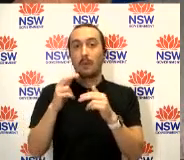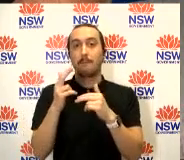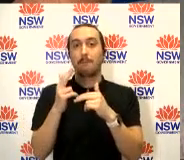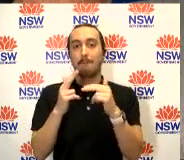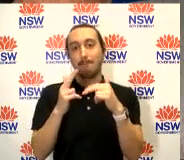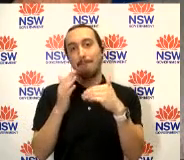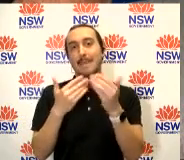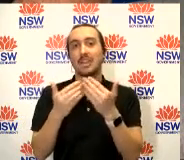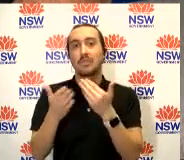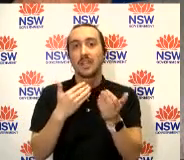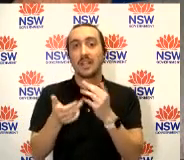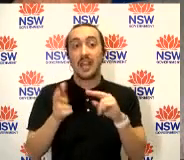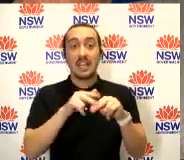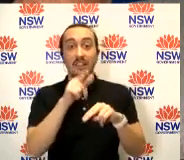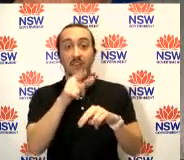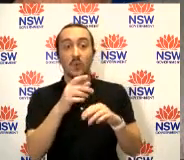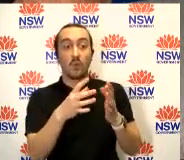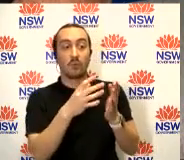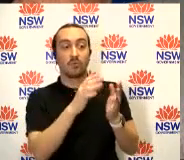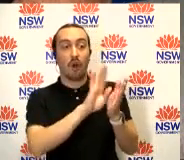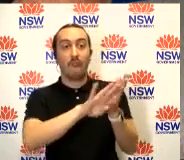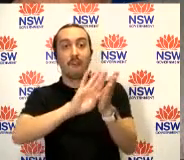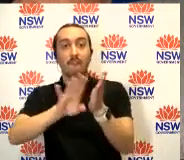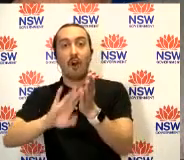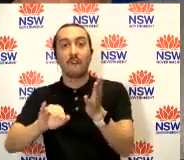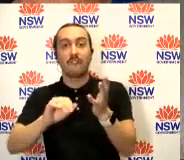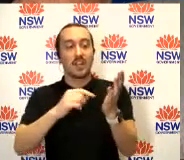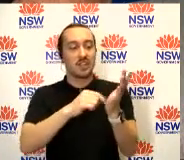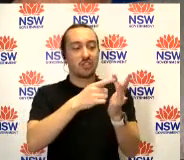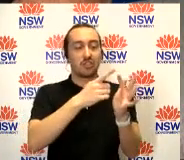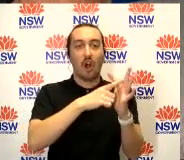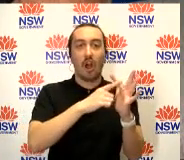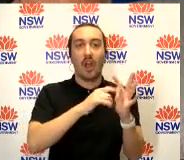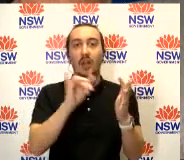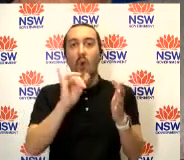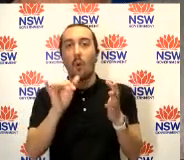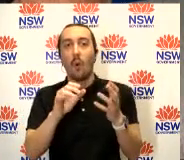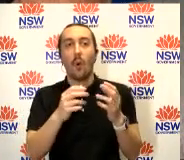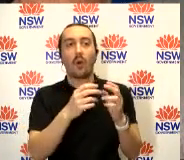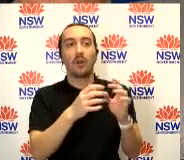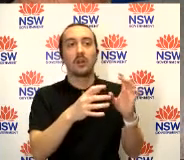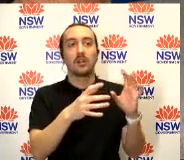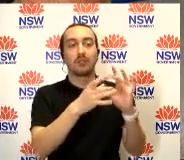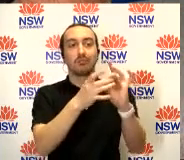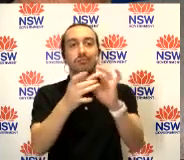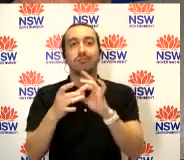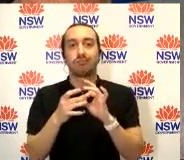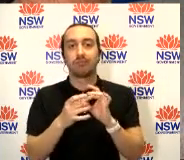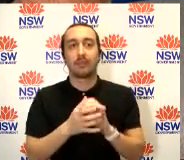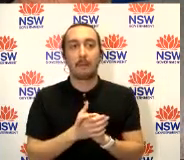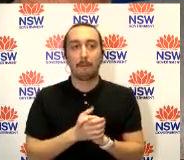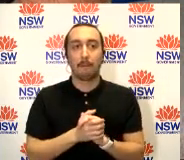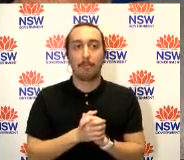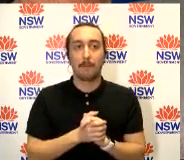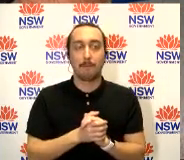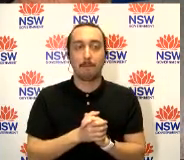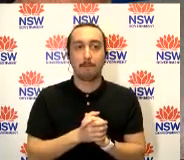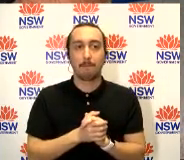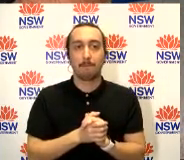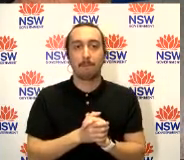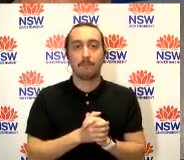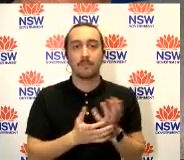it's entirely predictable. If you run a tie through a window opening, at some point the glazing's going to go in and the tie's going to come out. You can predict that well and